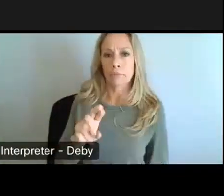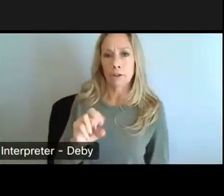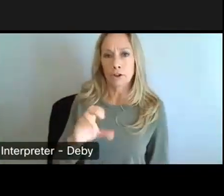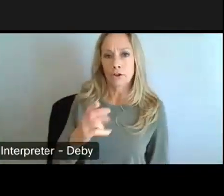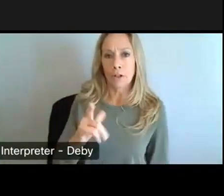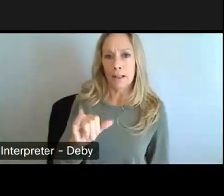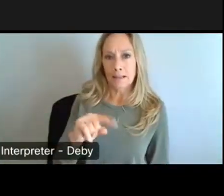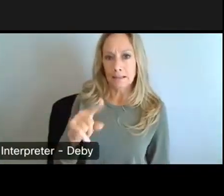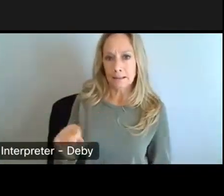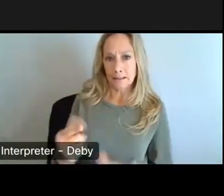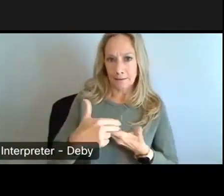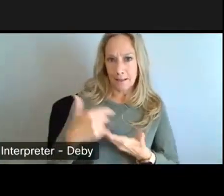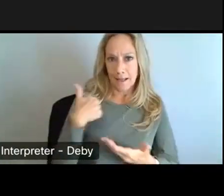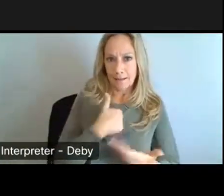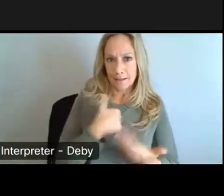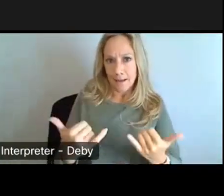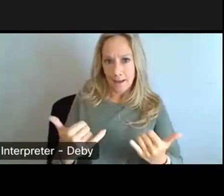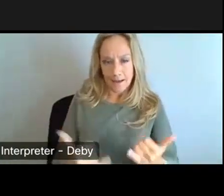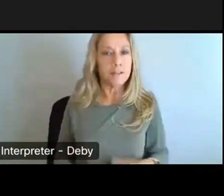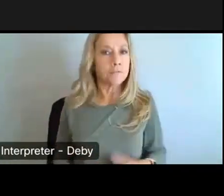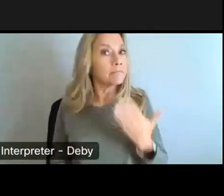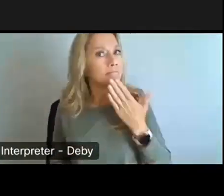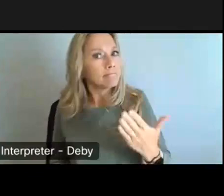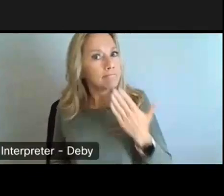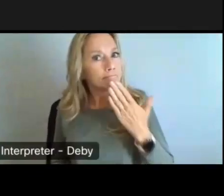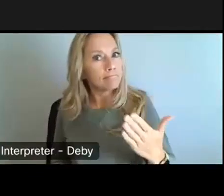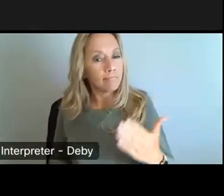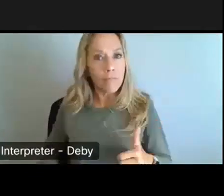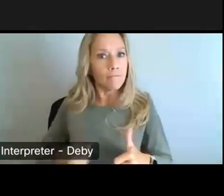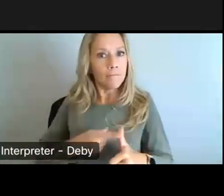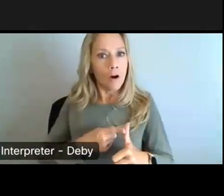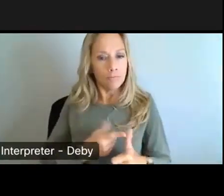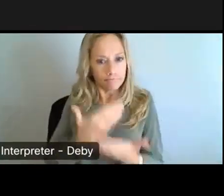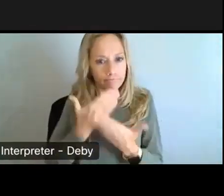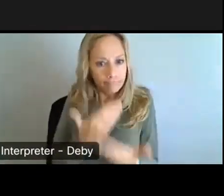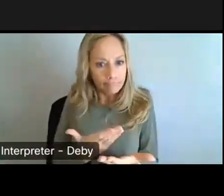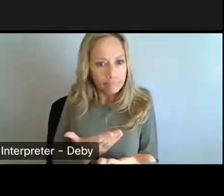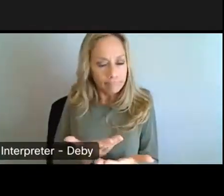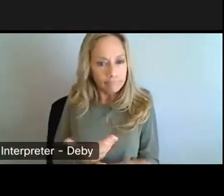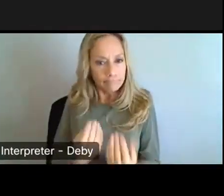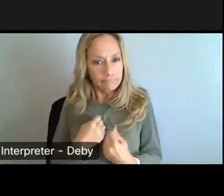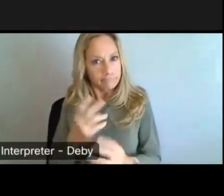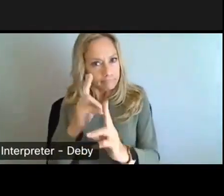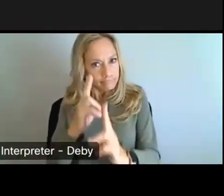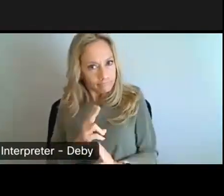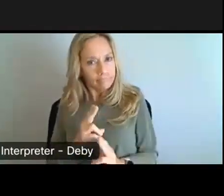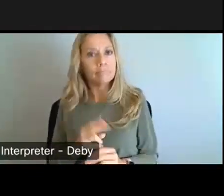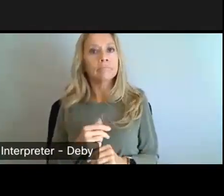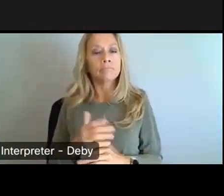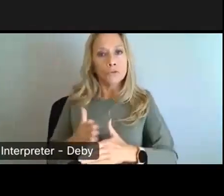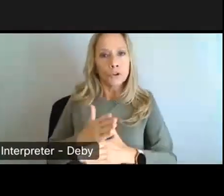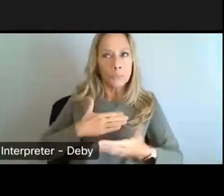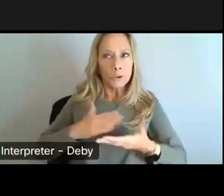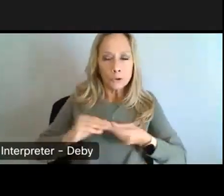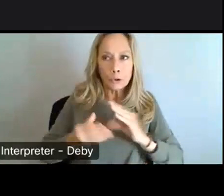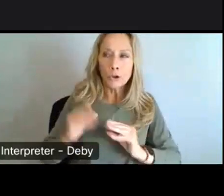Thank you. I'd like to first off just thank you guys for giving me the privilege, one, to share my story and some of